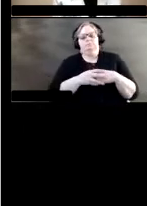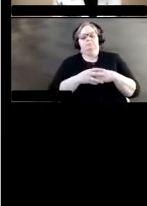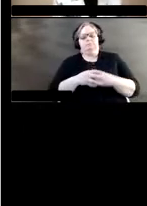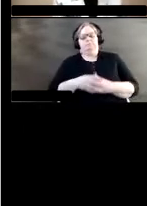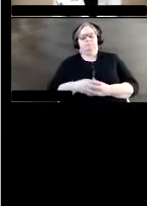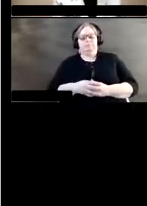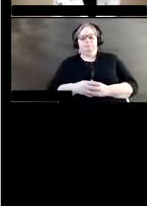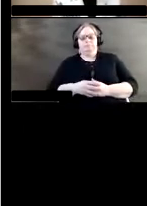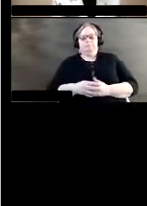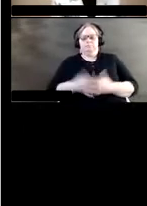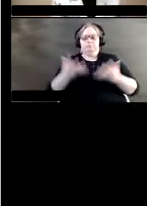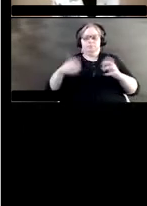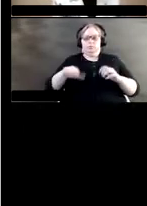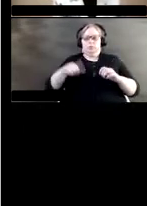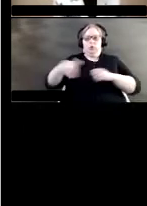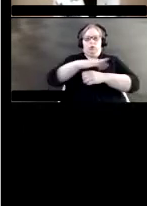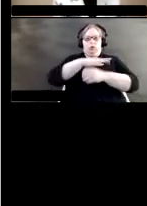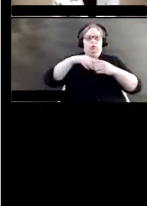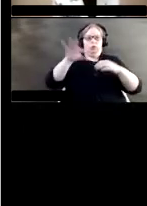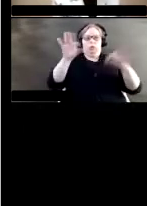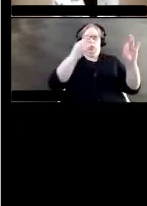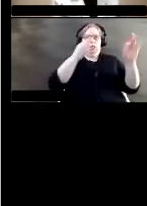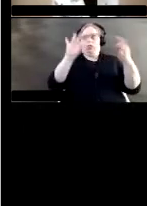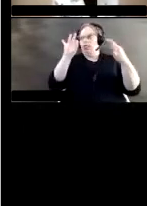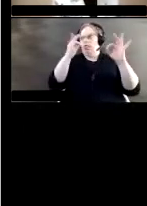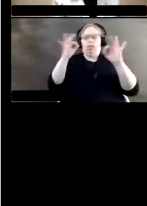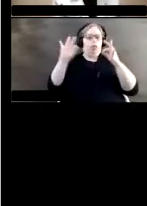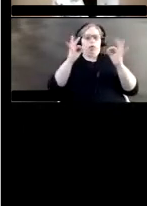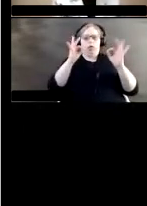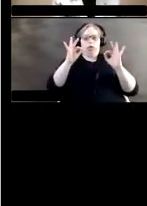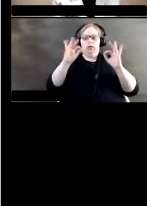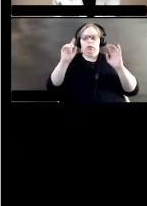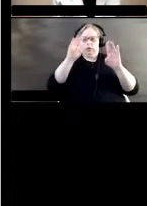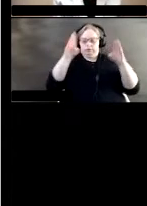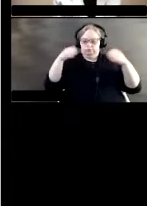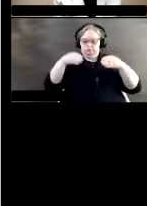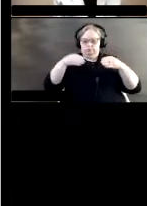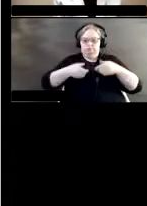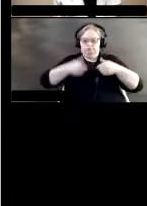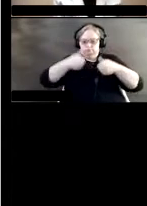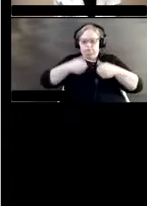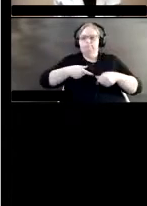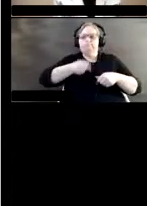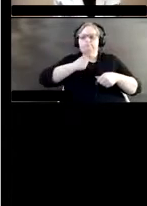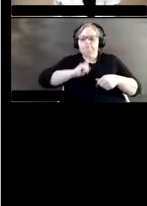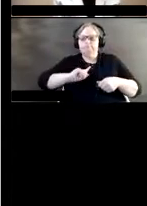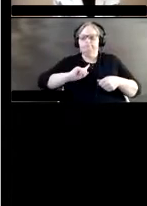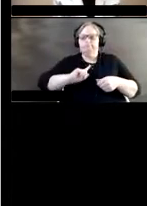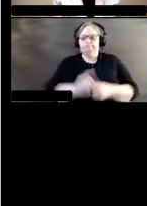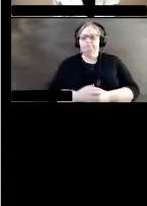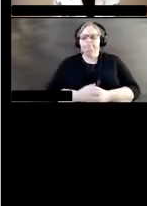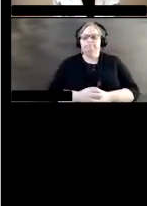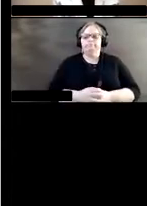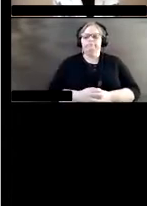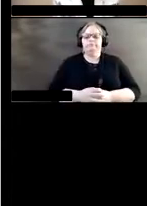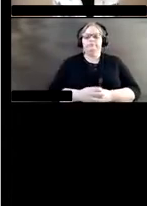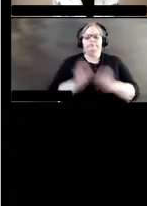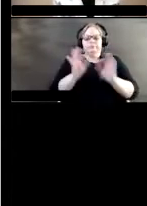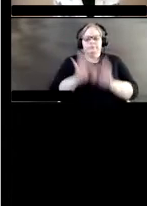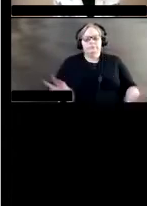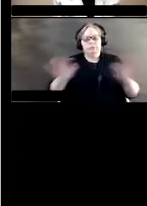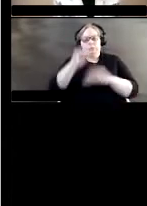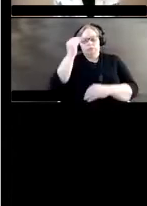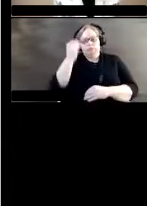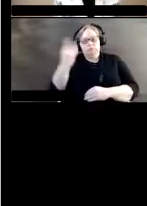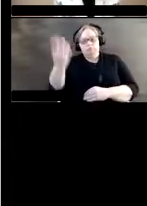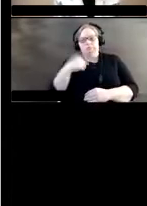just kind of too much distraction because you want to focus and concentrate on swallowing. Make sure you report this stuff to your provider. It's likely